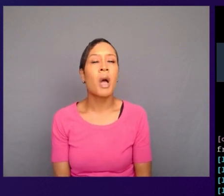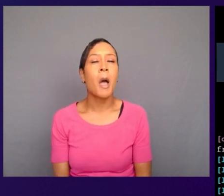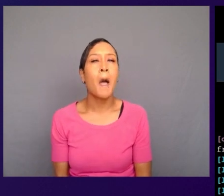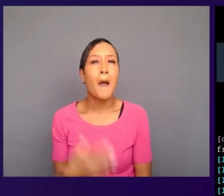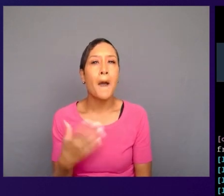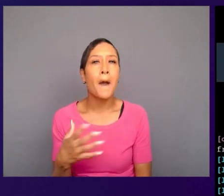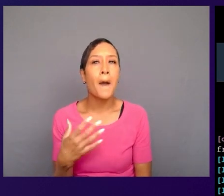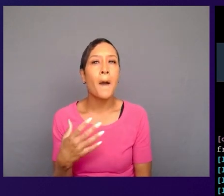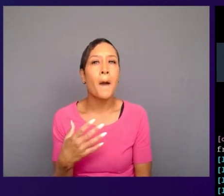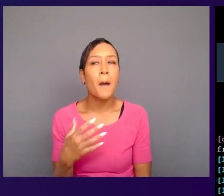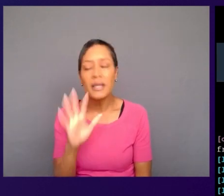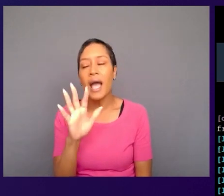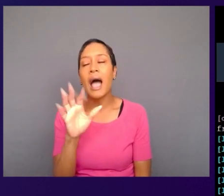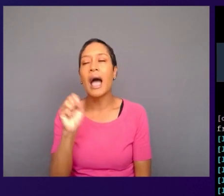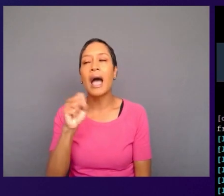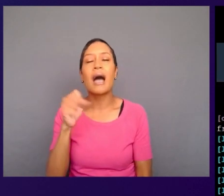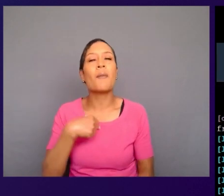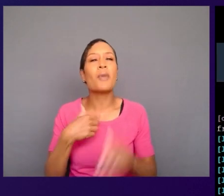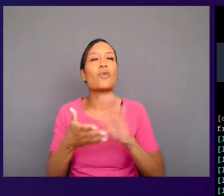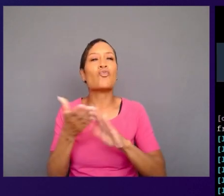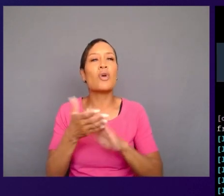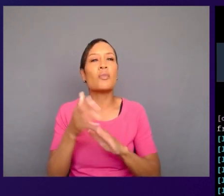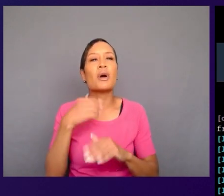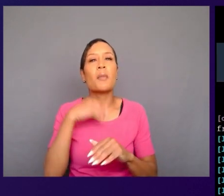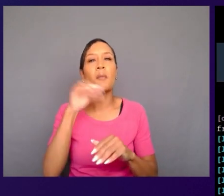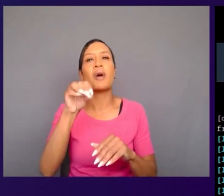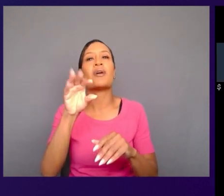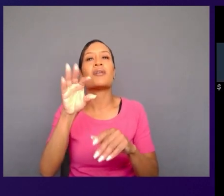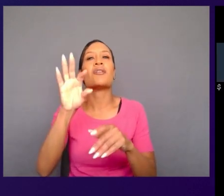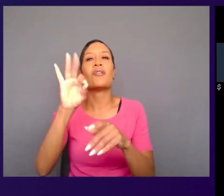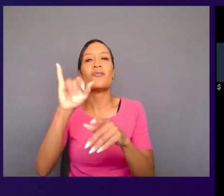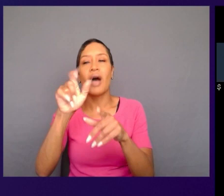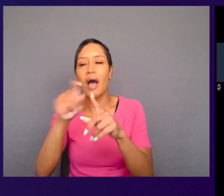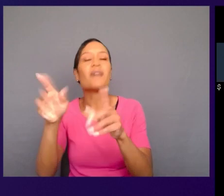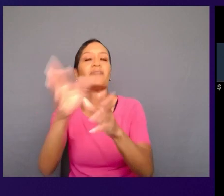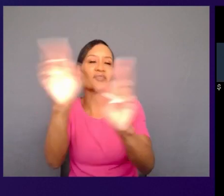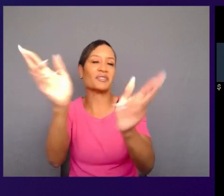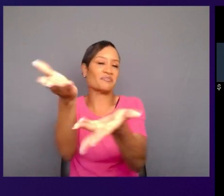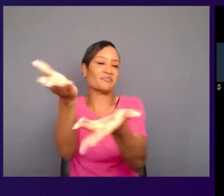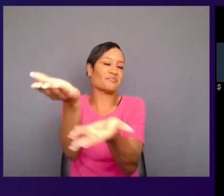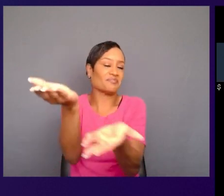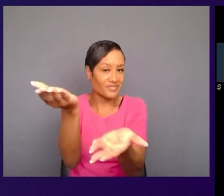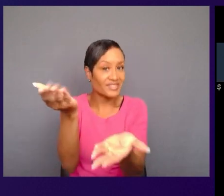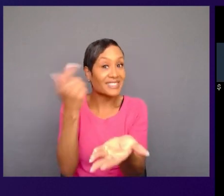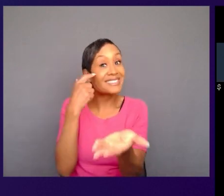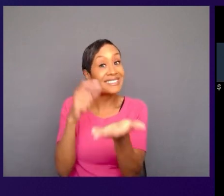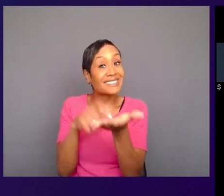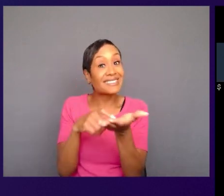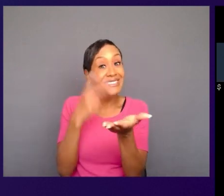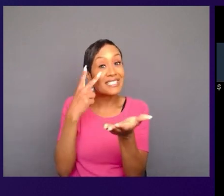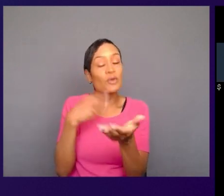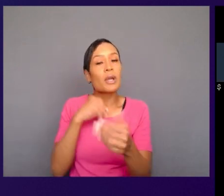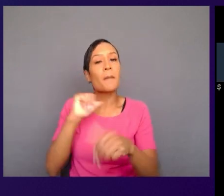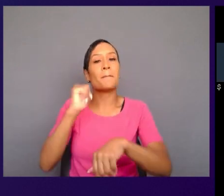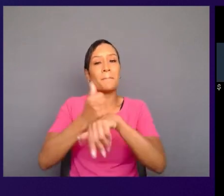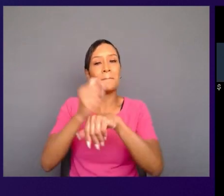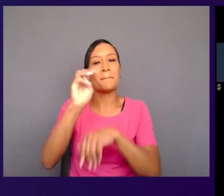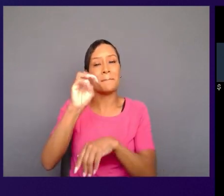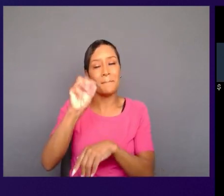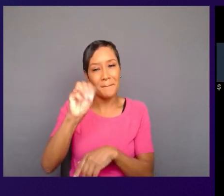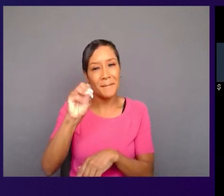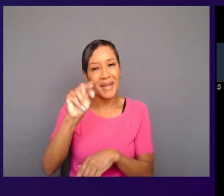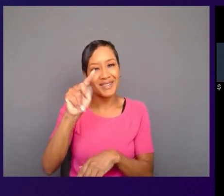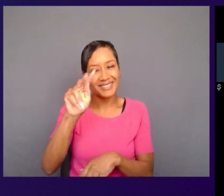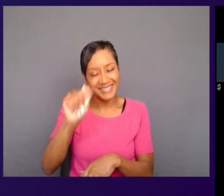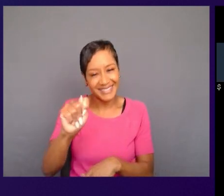yeah, let me just list the MP4 file. So there it is. Thus, we saw that we could mount an S3 bucket and access it as a local